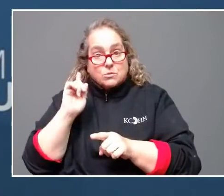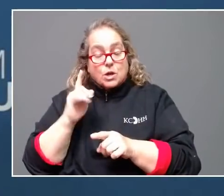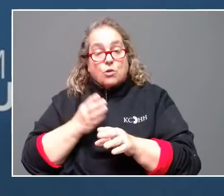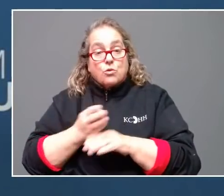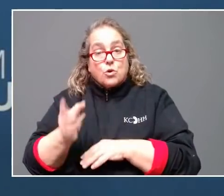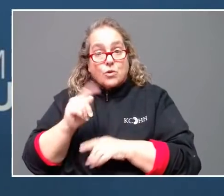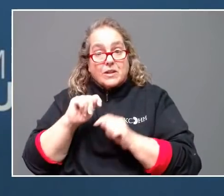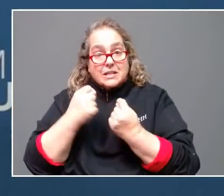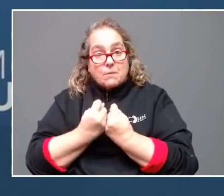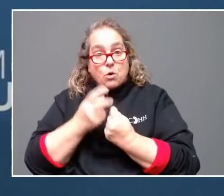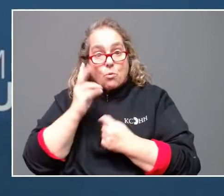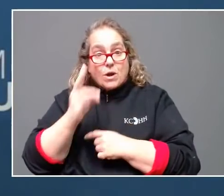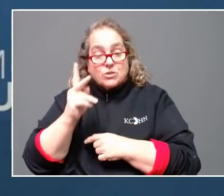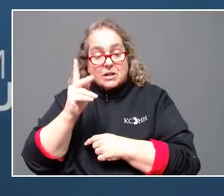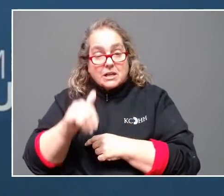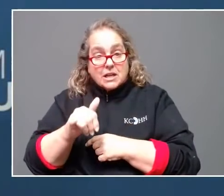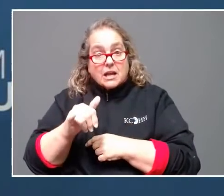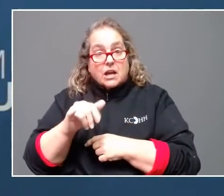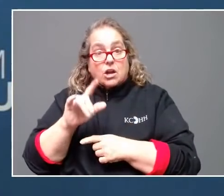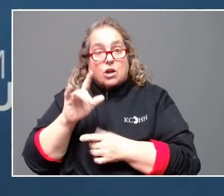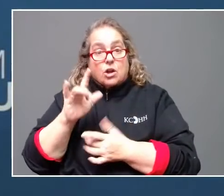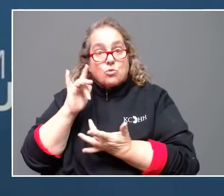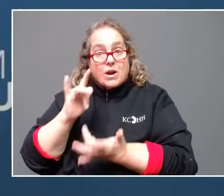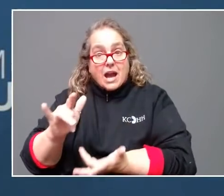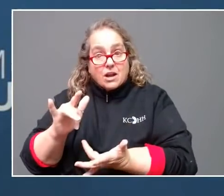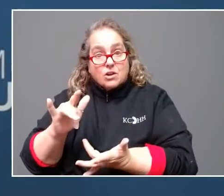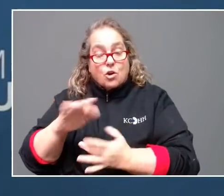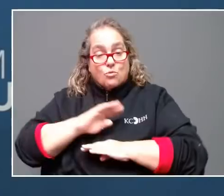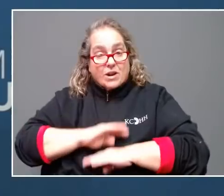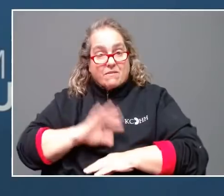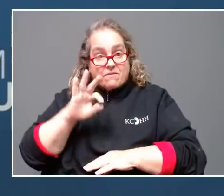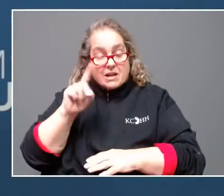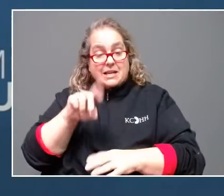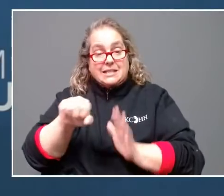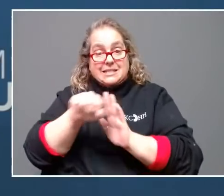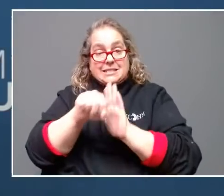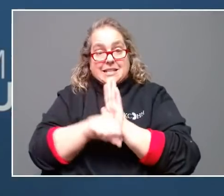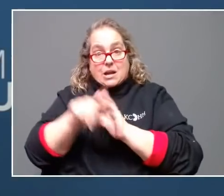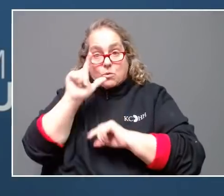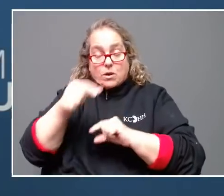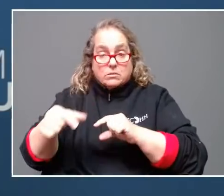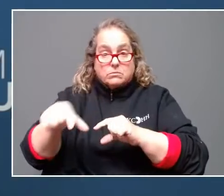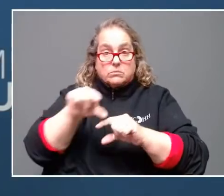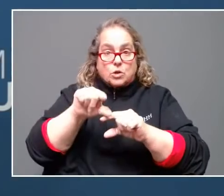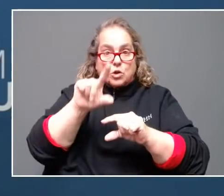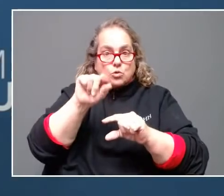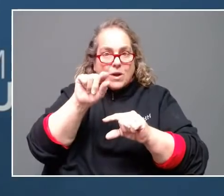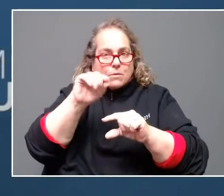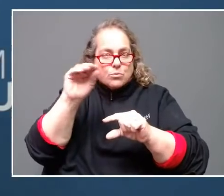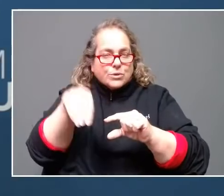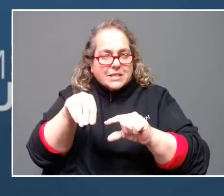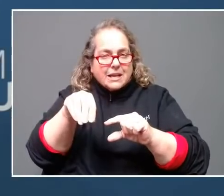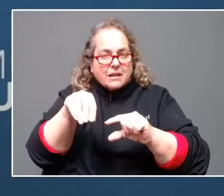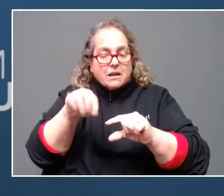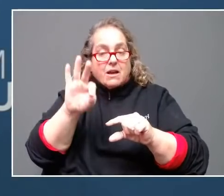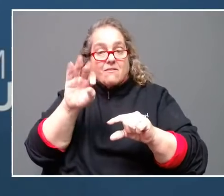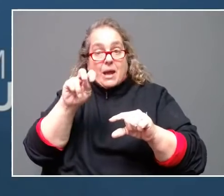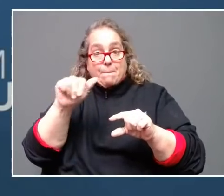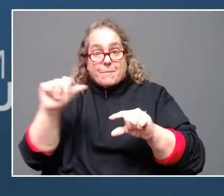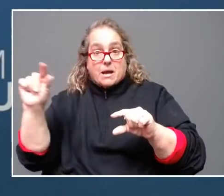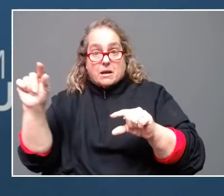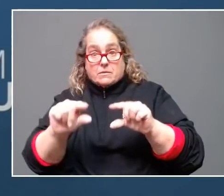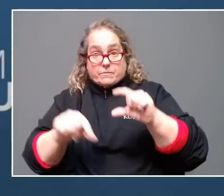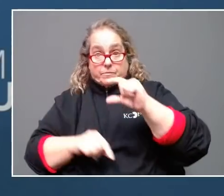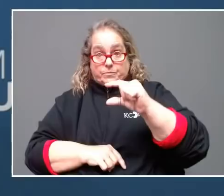Tornado Relief Fund, the state is going to be adding 20% on top of what FEMA awards in individual assistance for